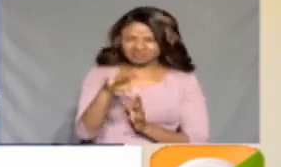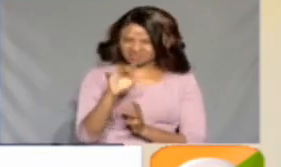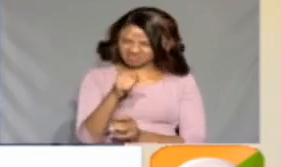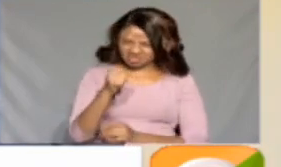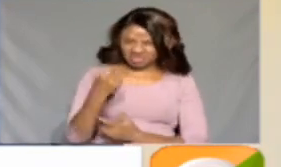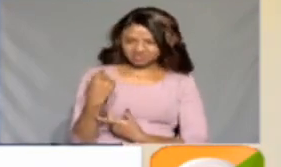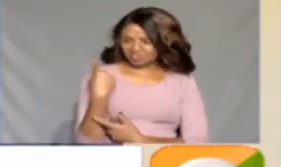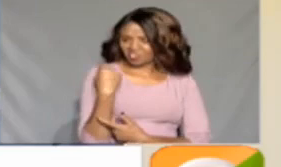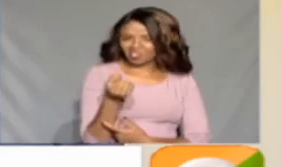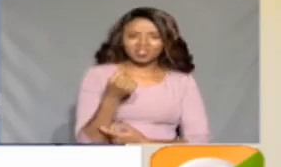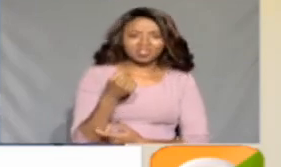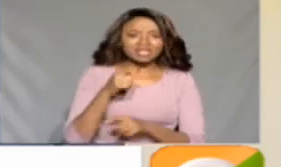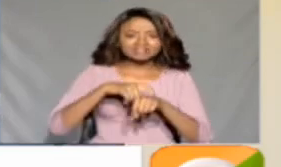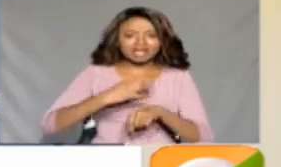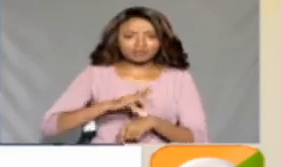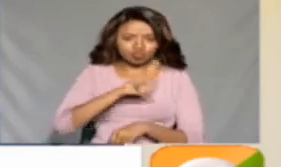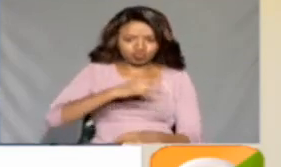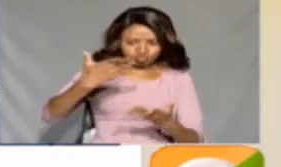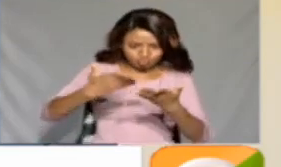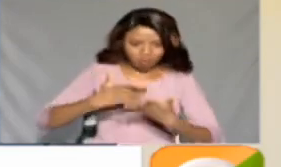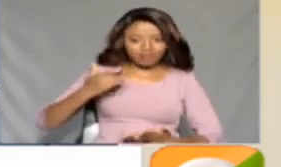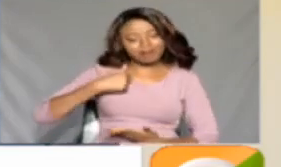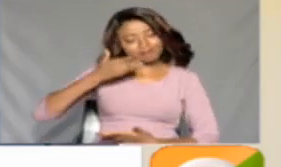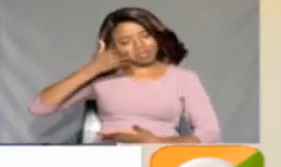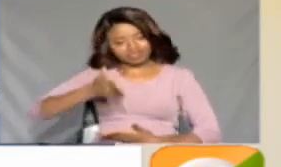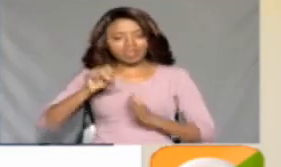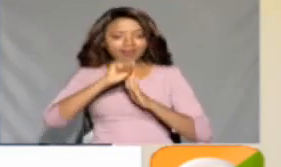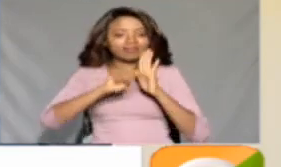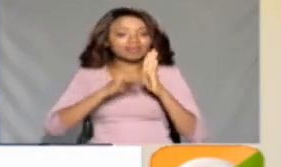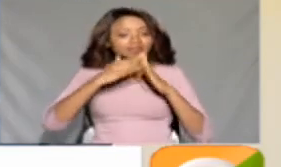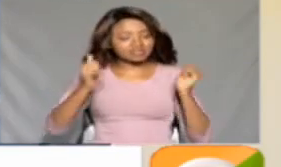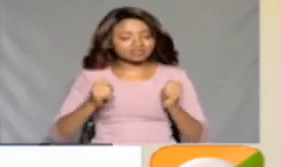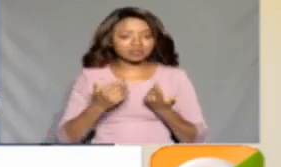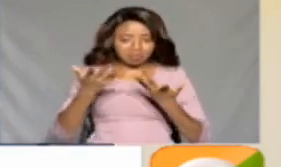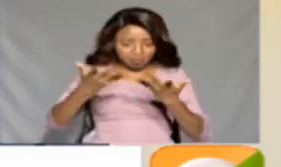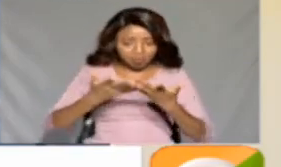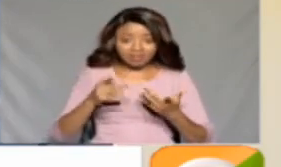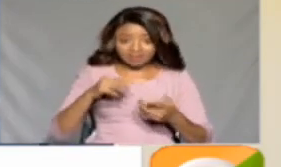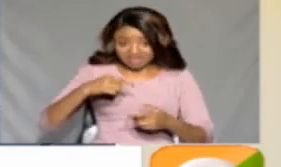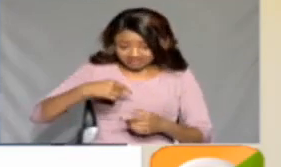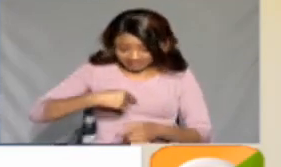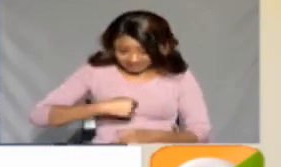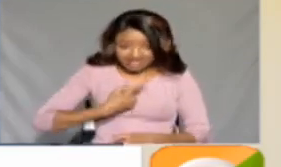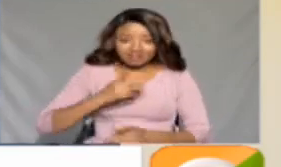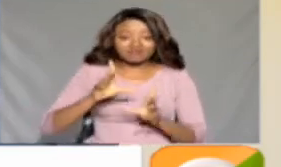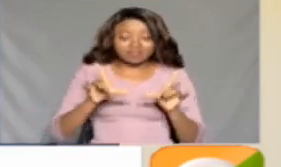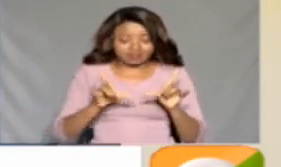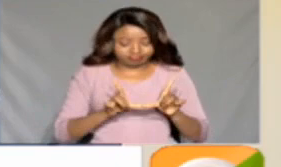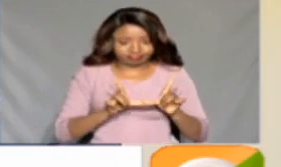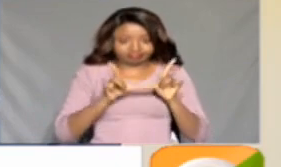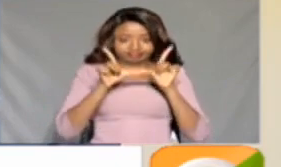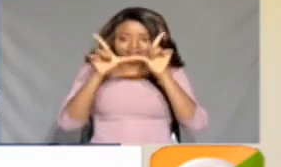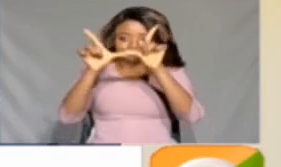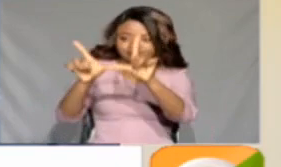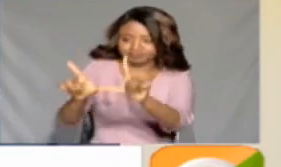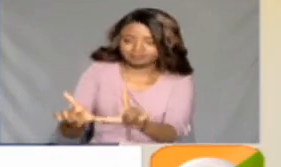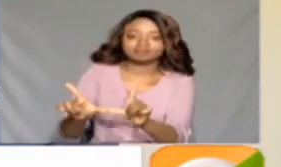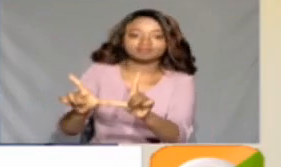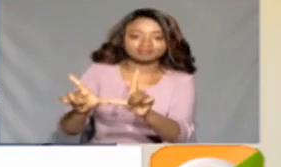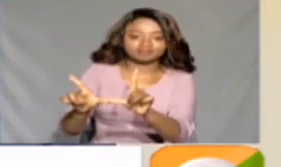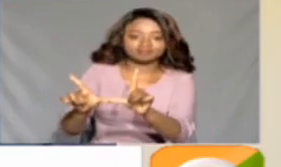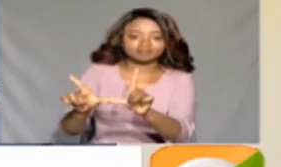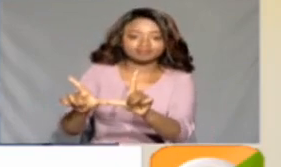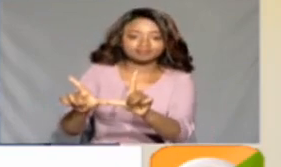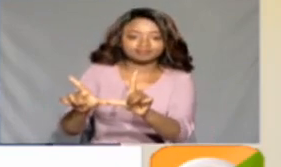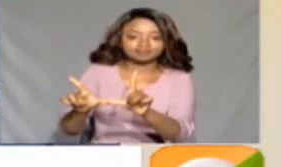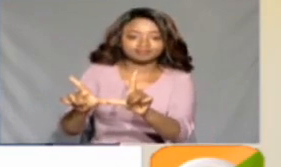received by the President. President Uhuru Kenyatta. I personally, with something which I don't normally do, I personally gave him the certificate, the clearance certificate for